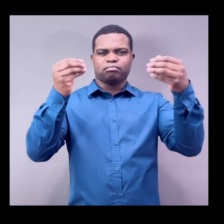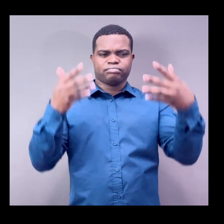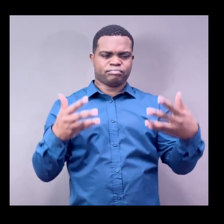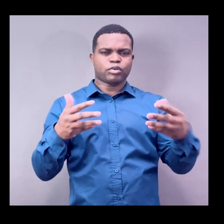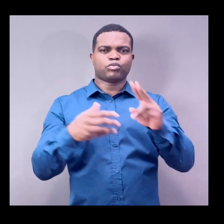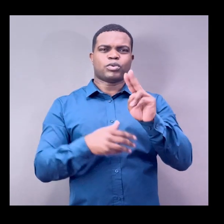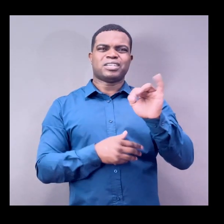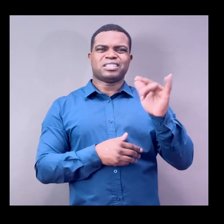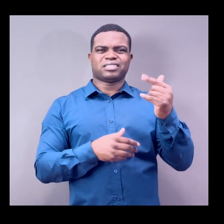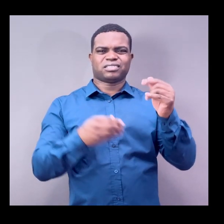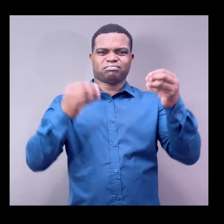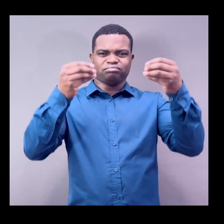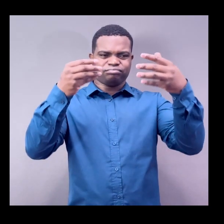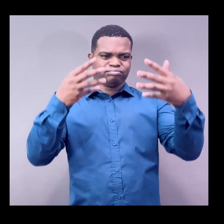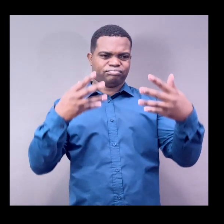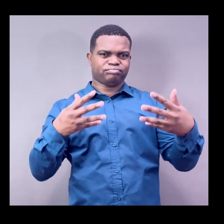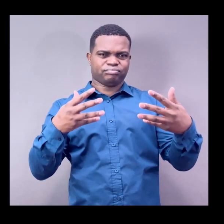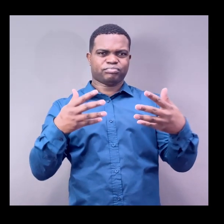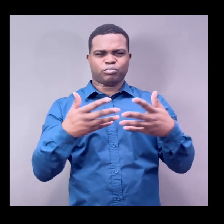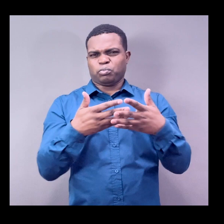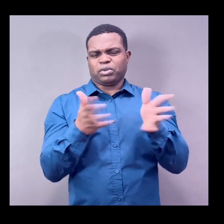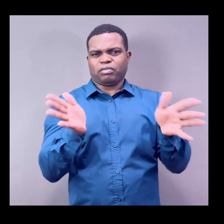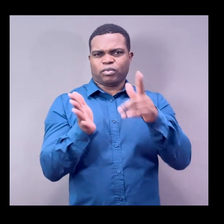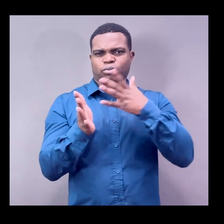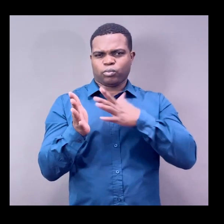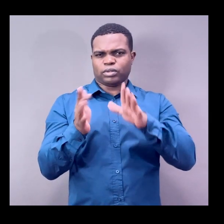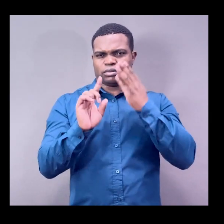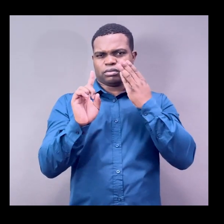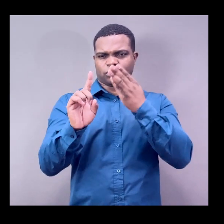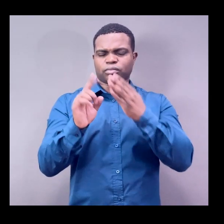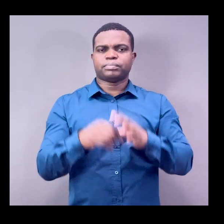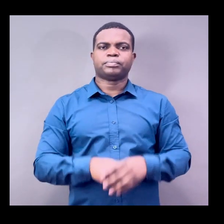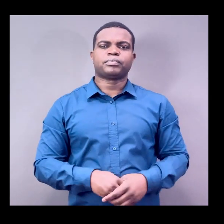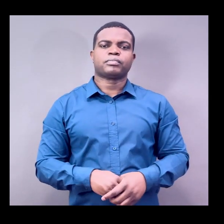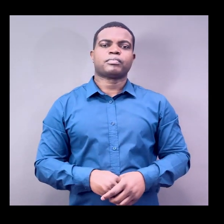the unit type is whatever